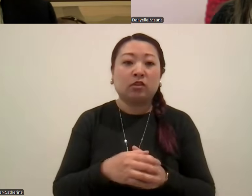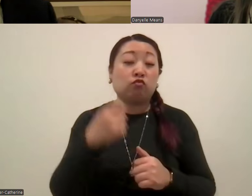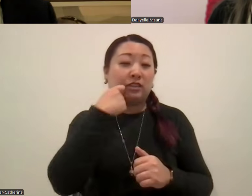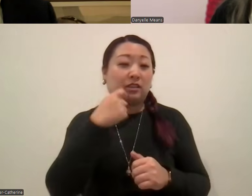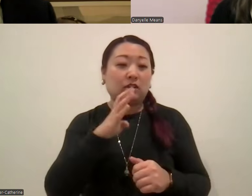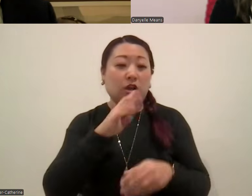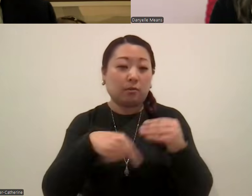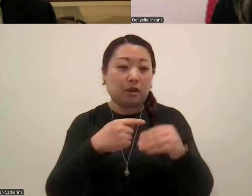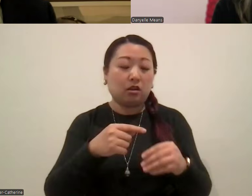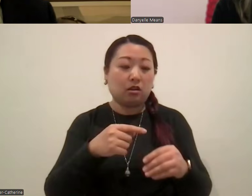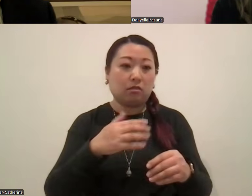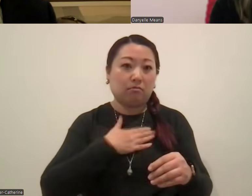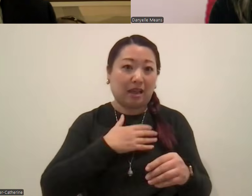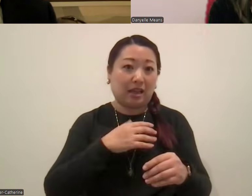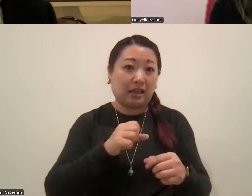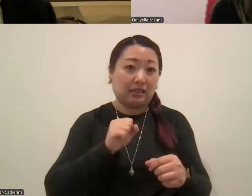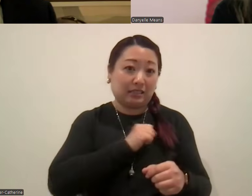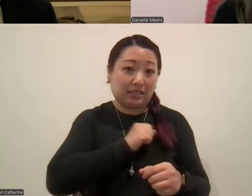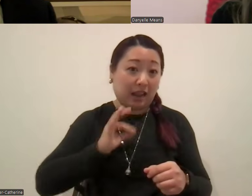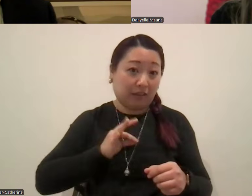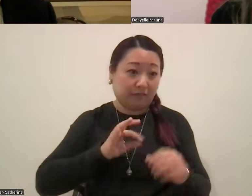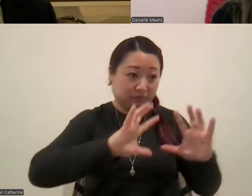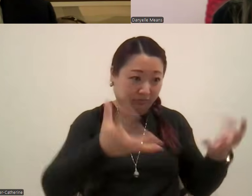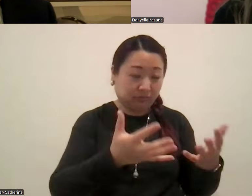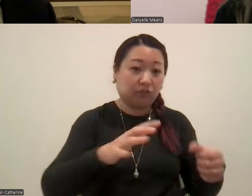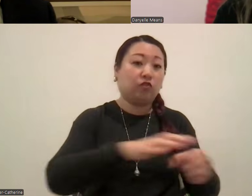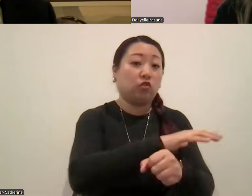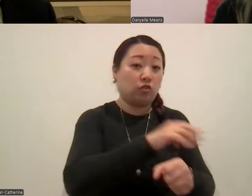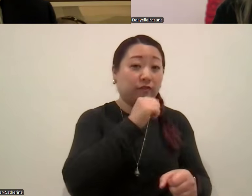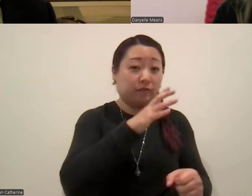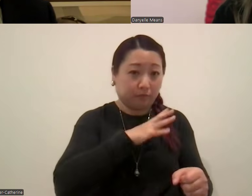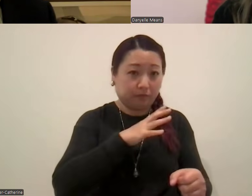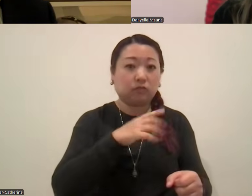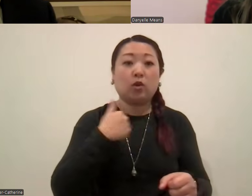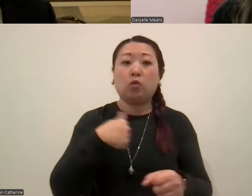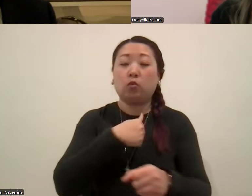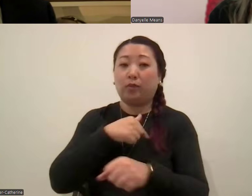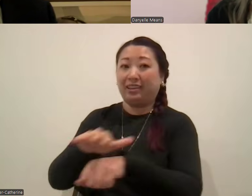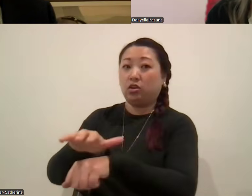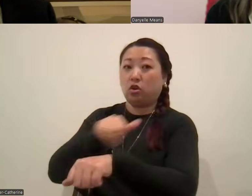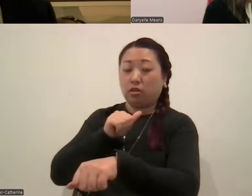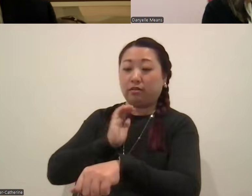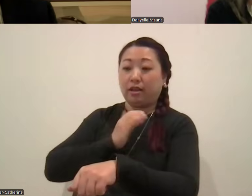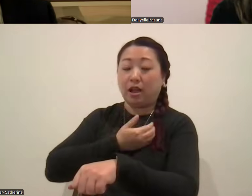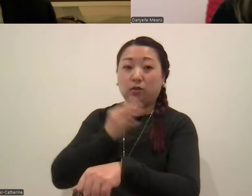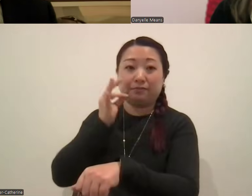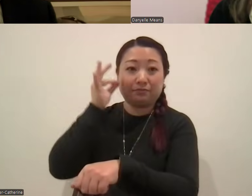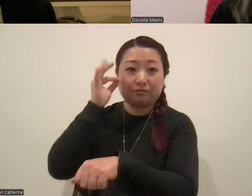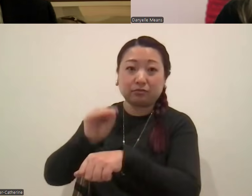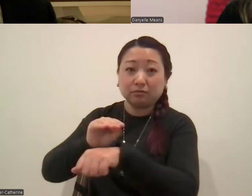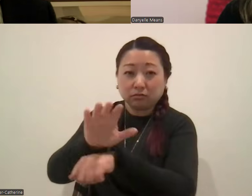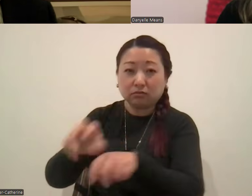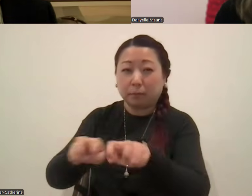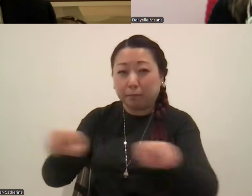female. We call upon our Indian advisory panel members to come in